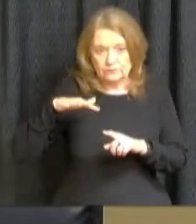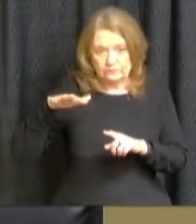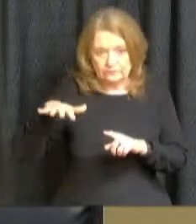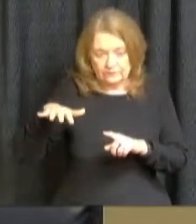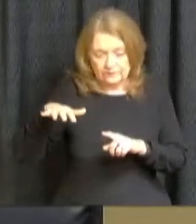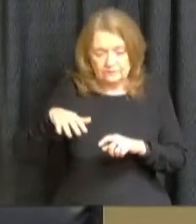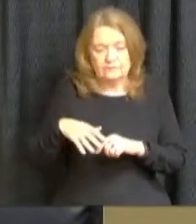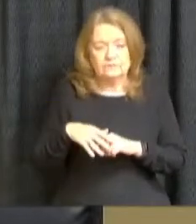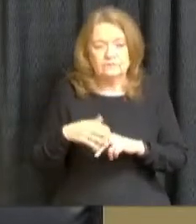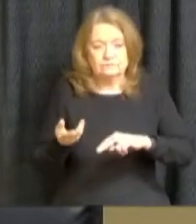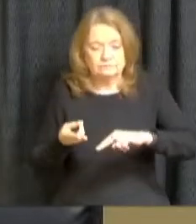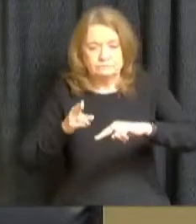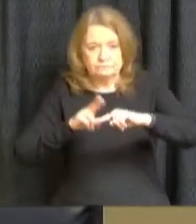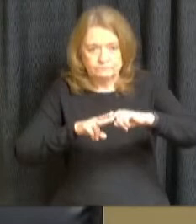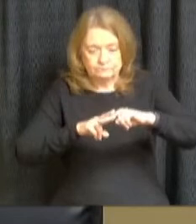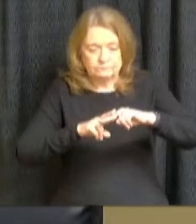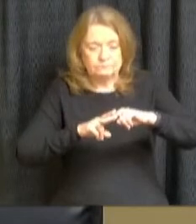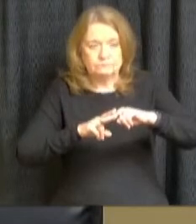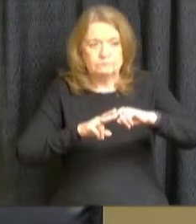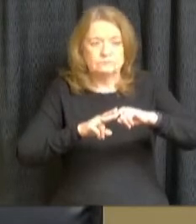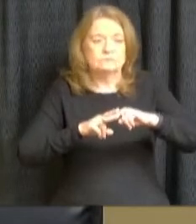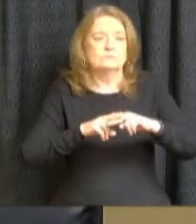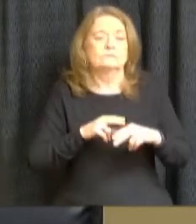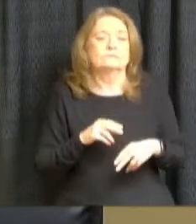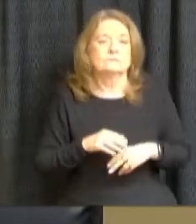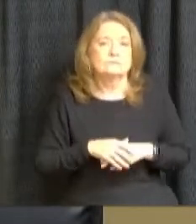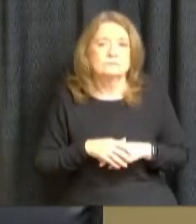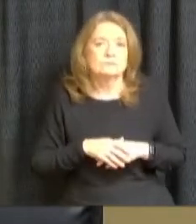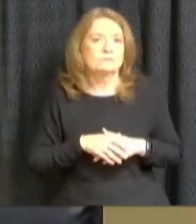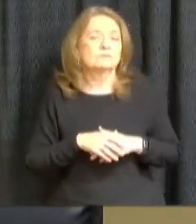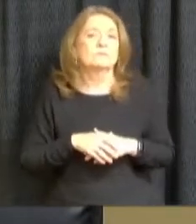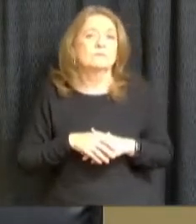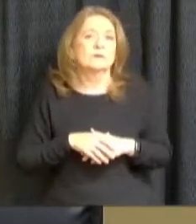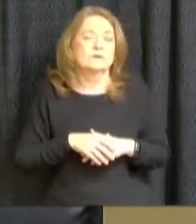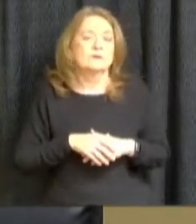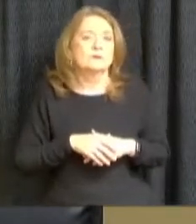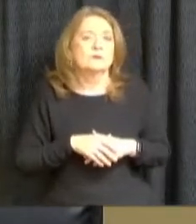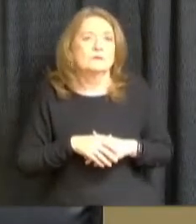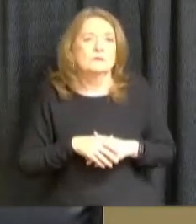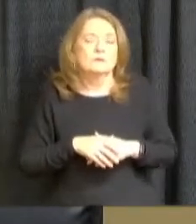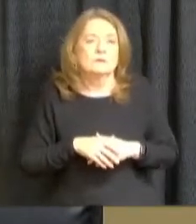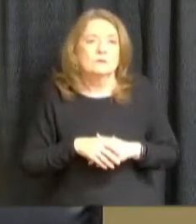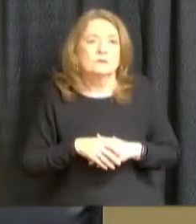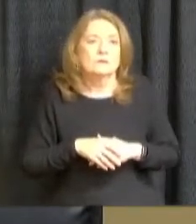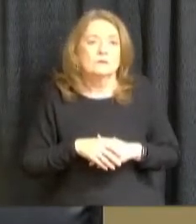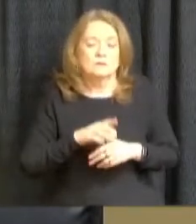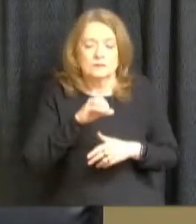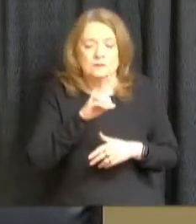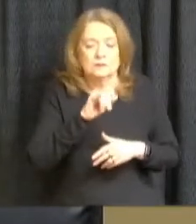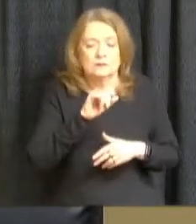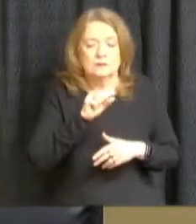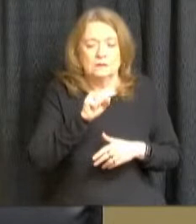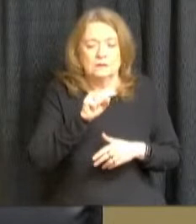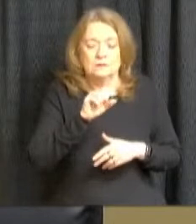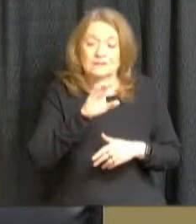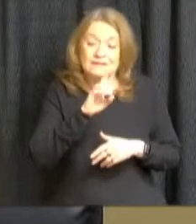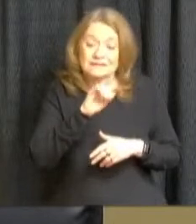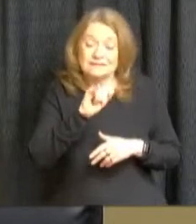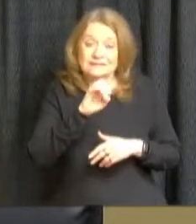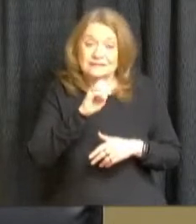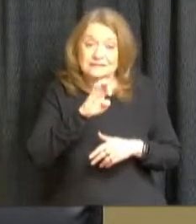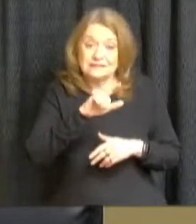$2.75, but it increased. Okay, the diesel fuel cost